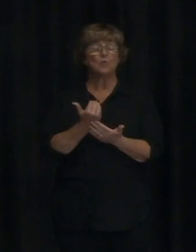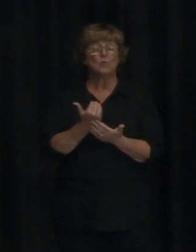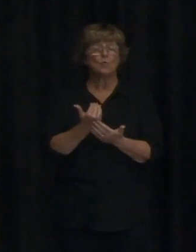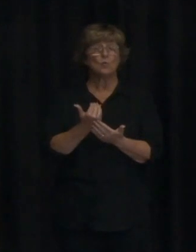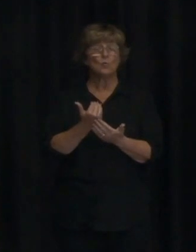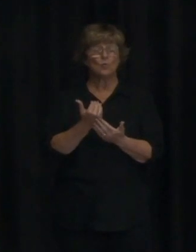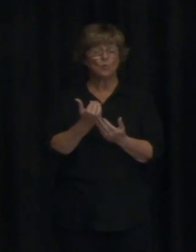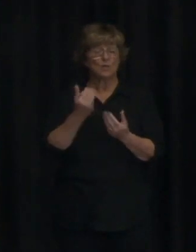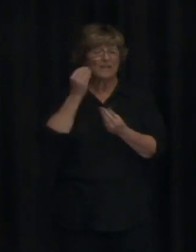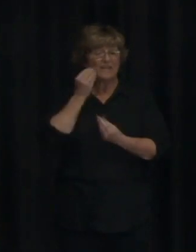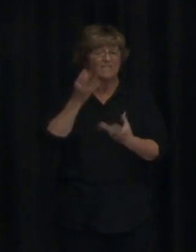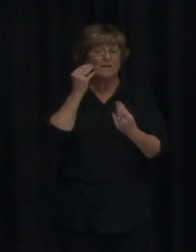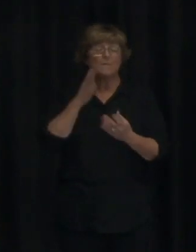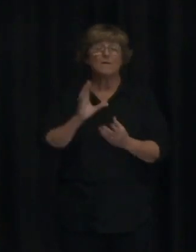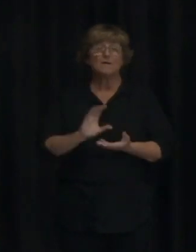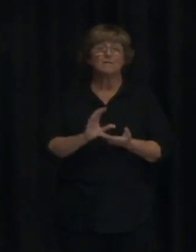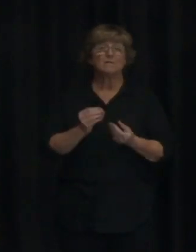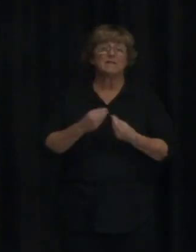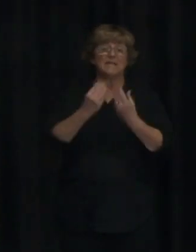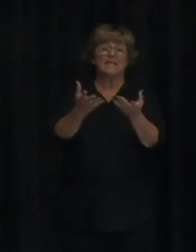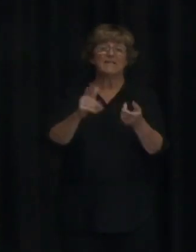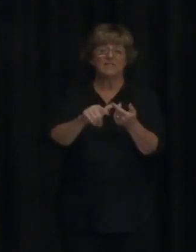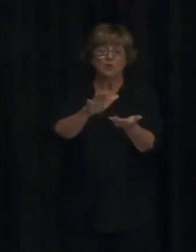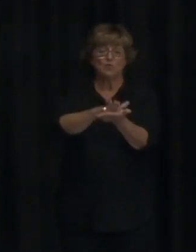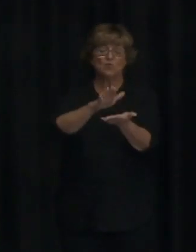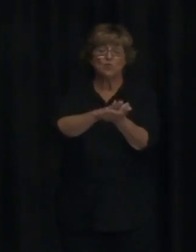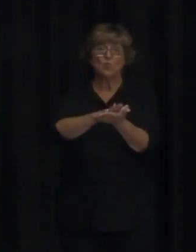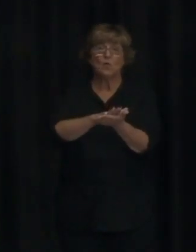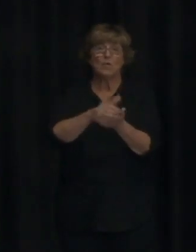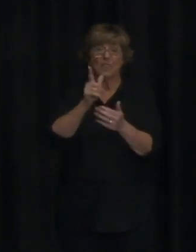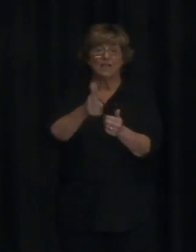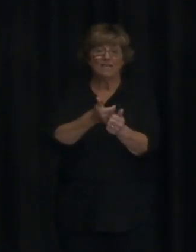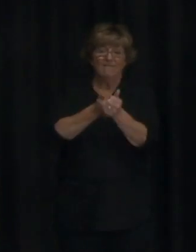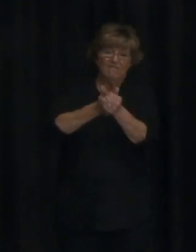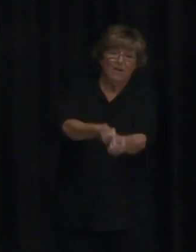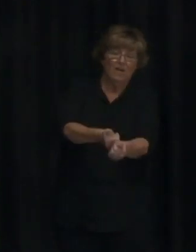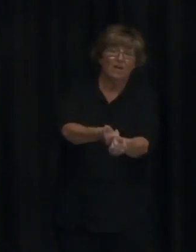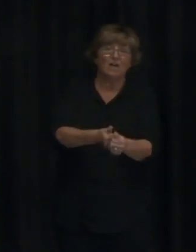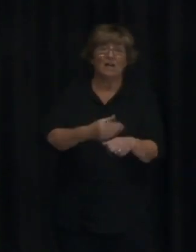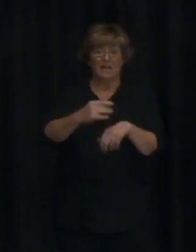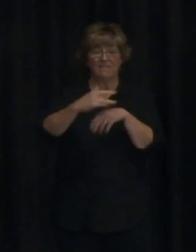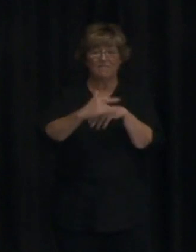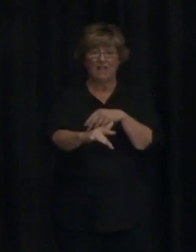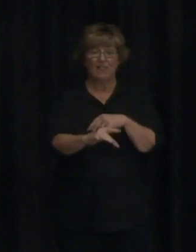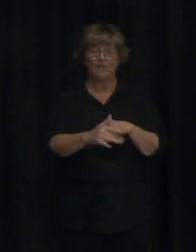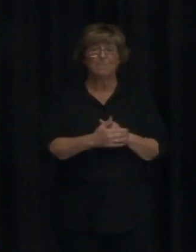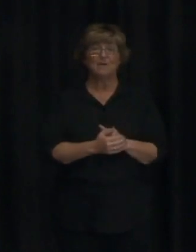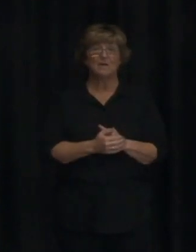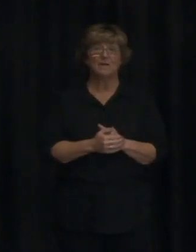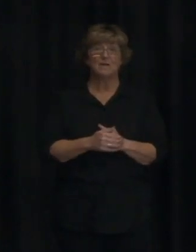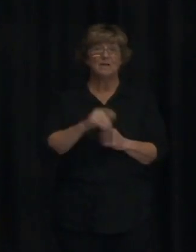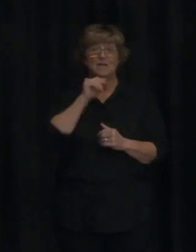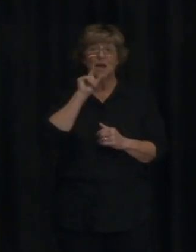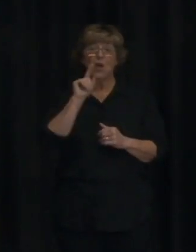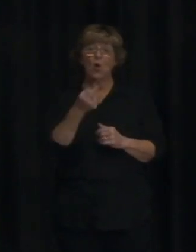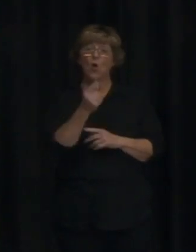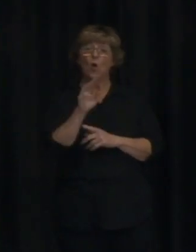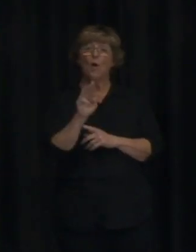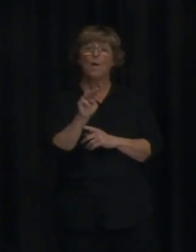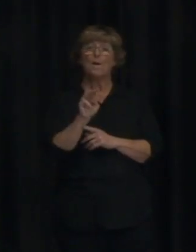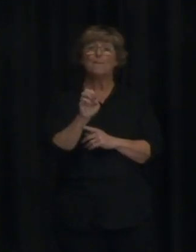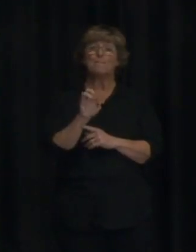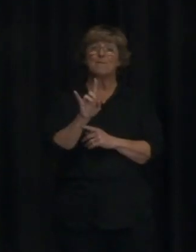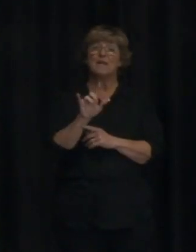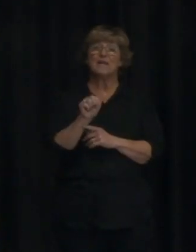with information that will be much more navigable, much more available, not just to the media with respect, but to